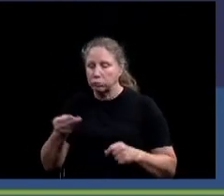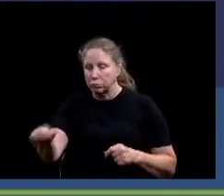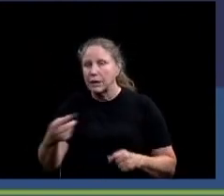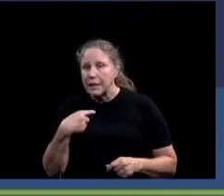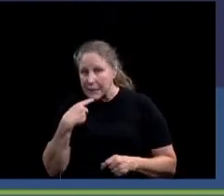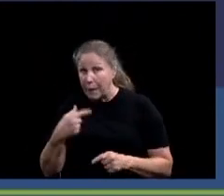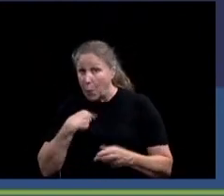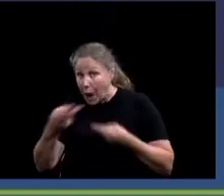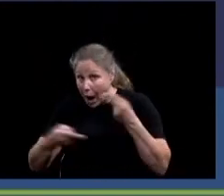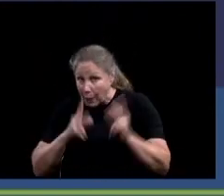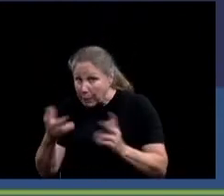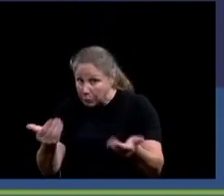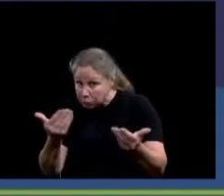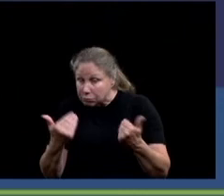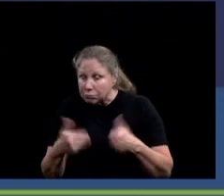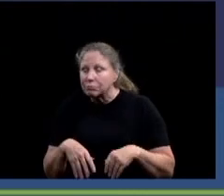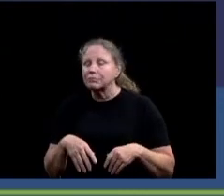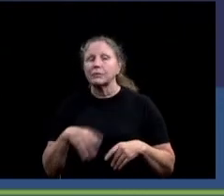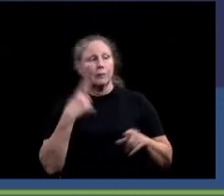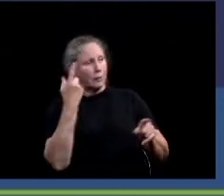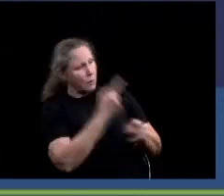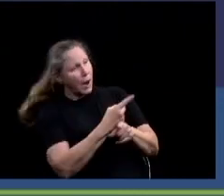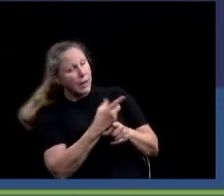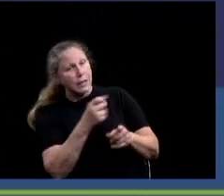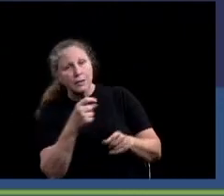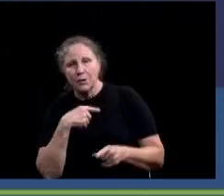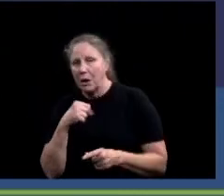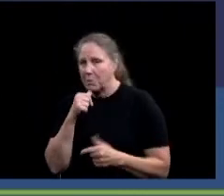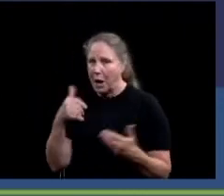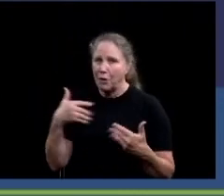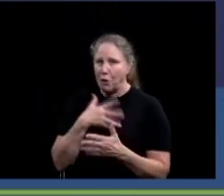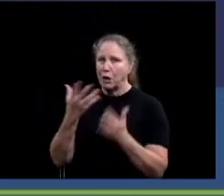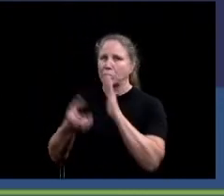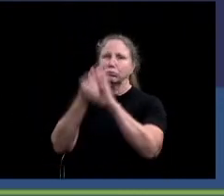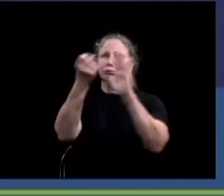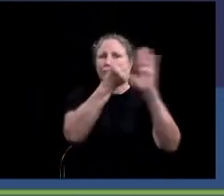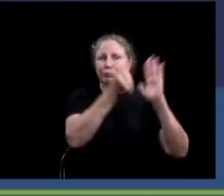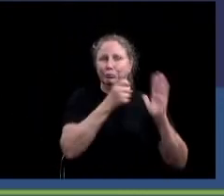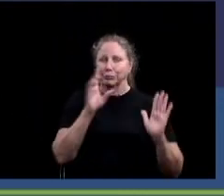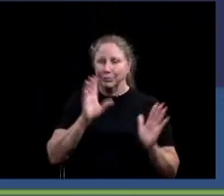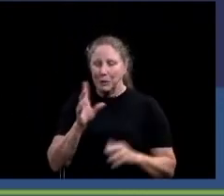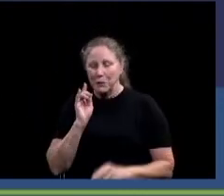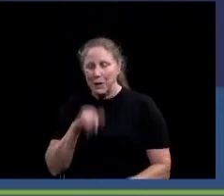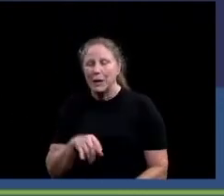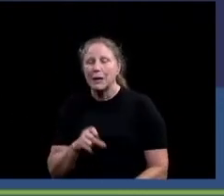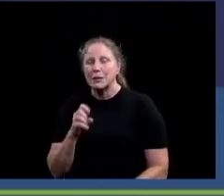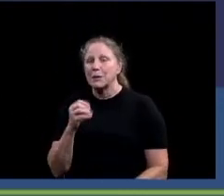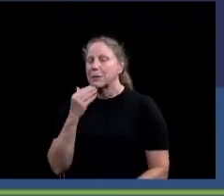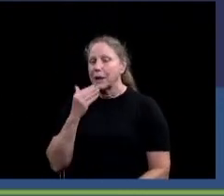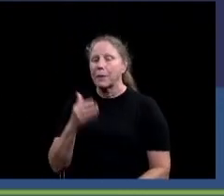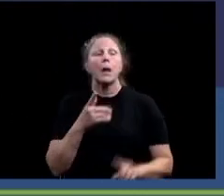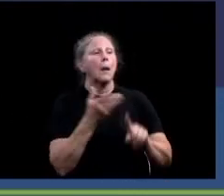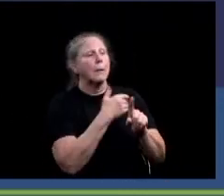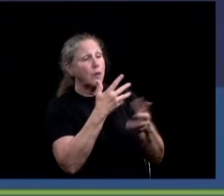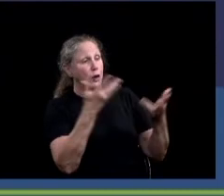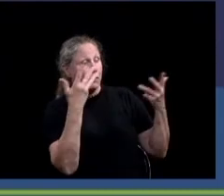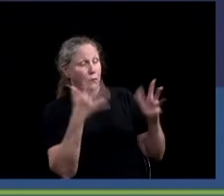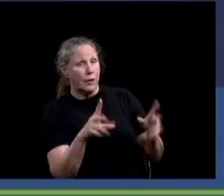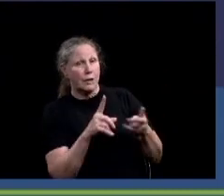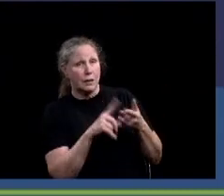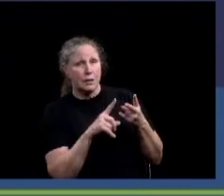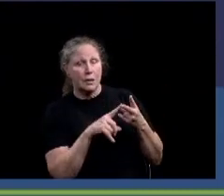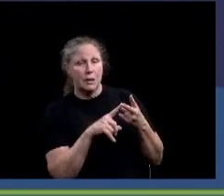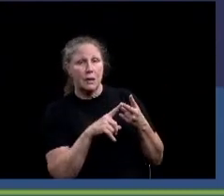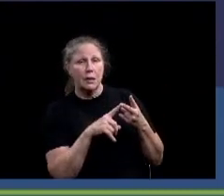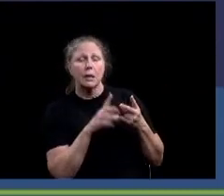not afraid to poach officers at all from that. So, but Before thank I you. let you pass on this effort, when you said the academy cycles, we